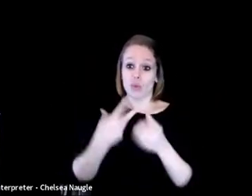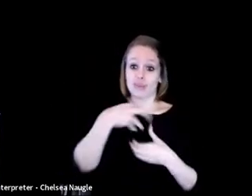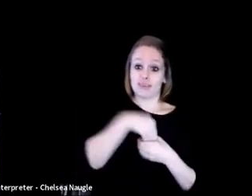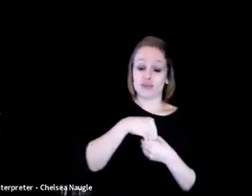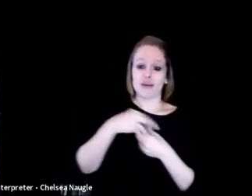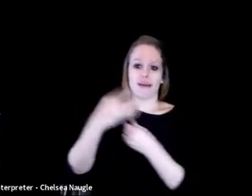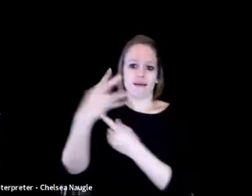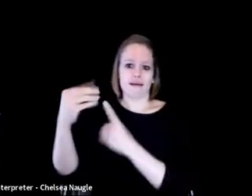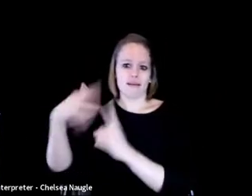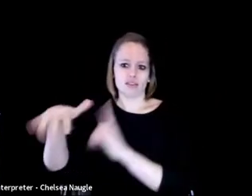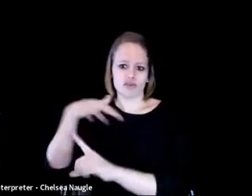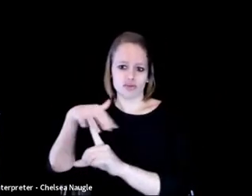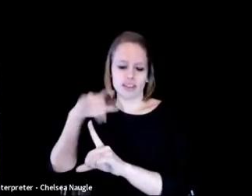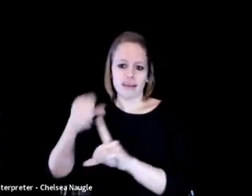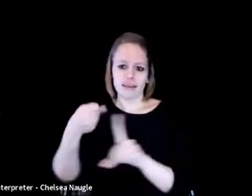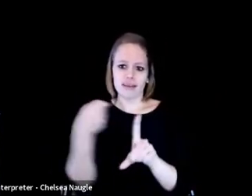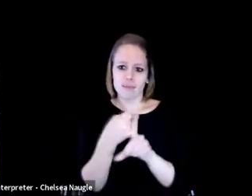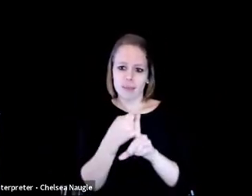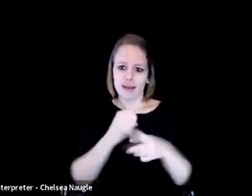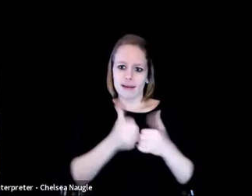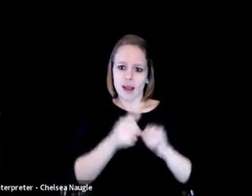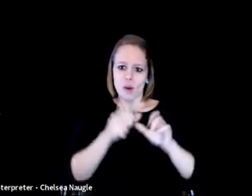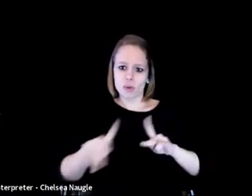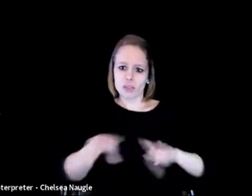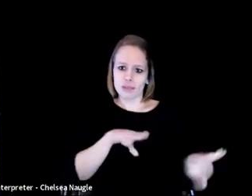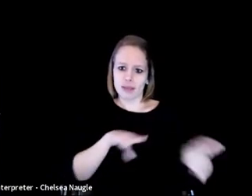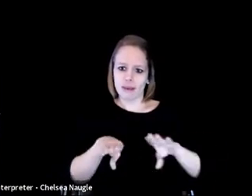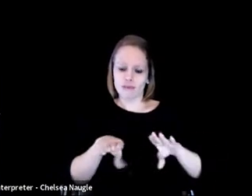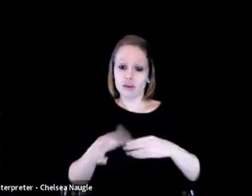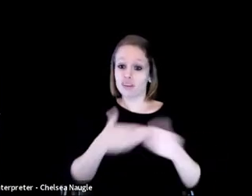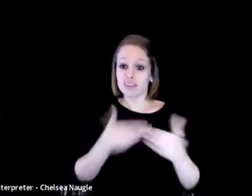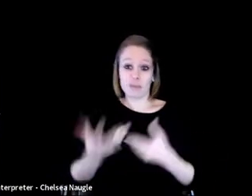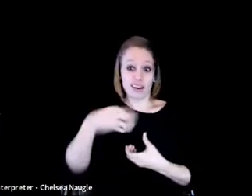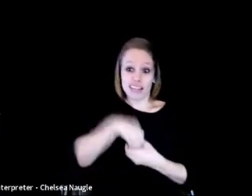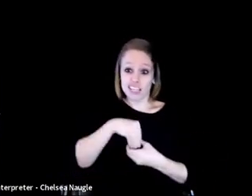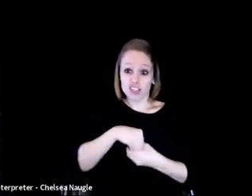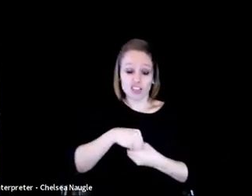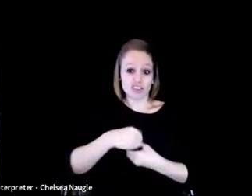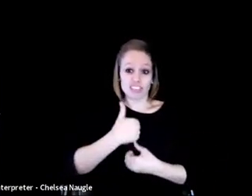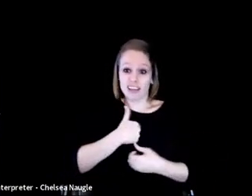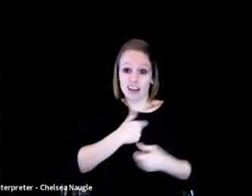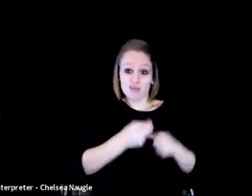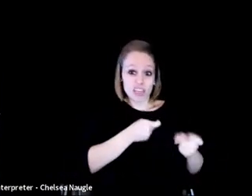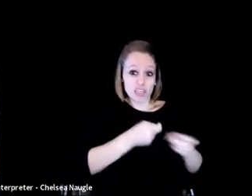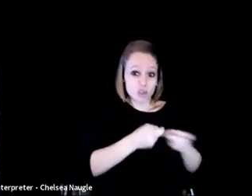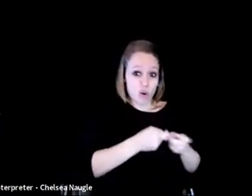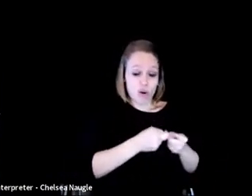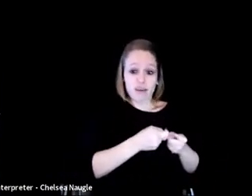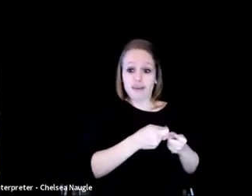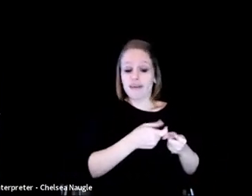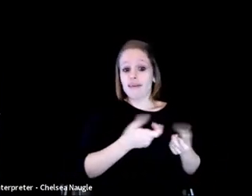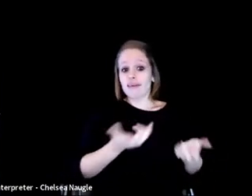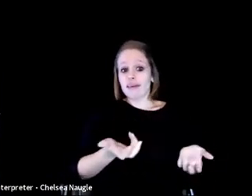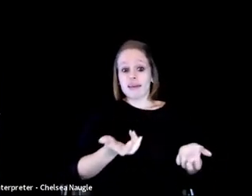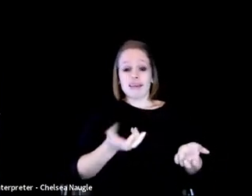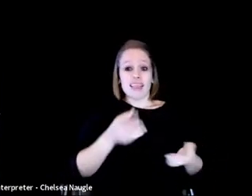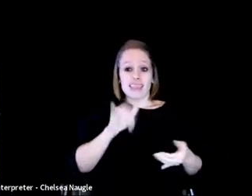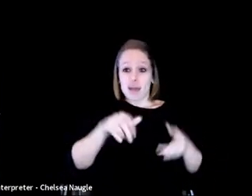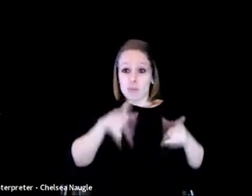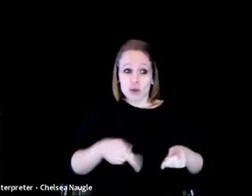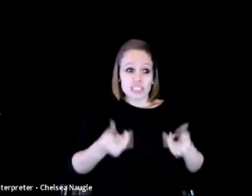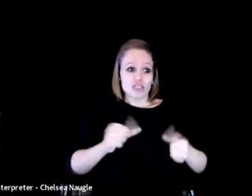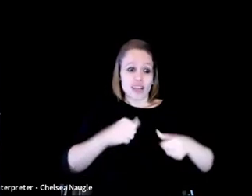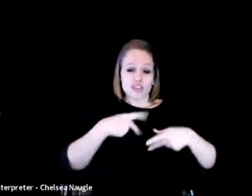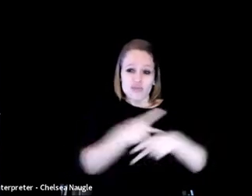an individual behaves. So whether it's internal and it's self-regulatory and the person trying to figure out the best